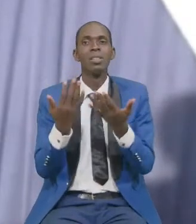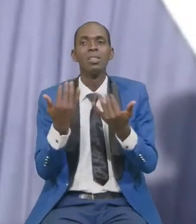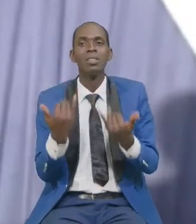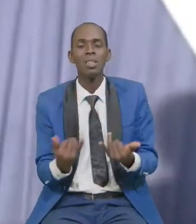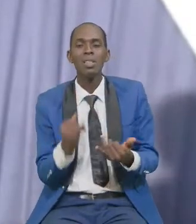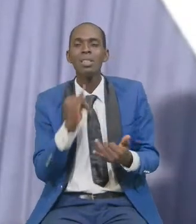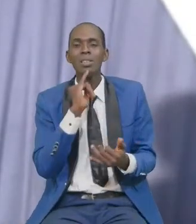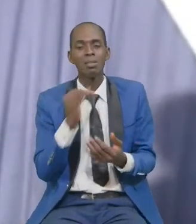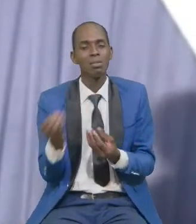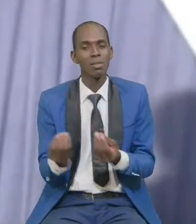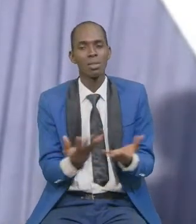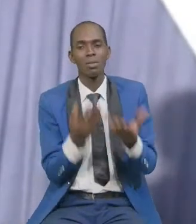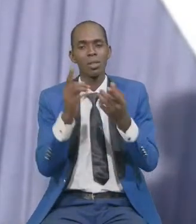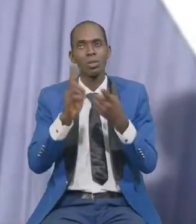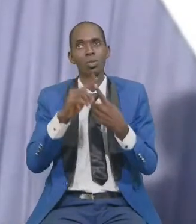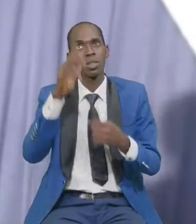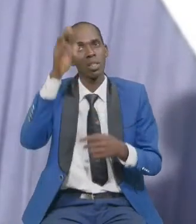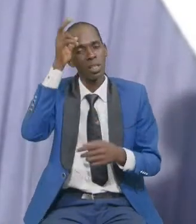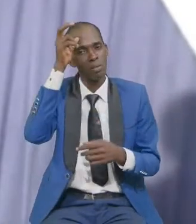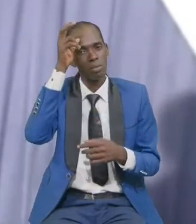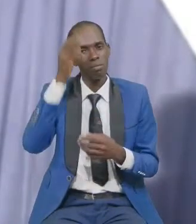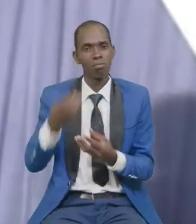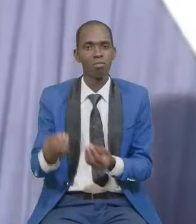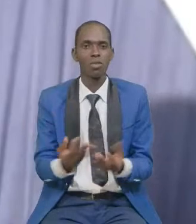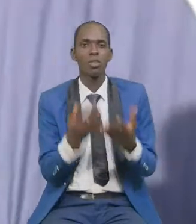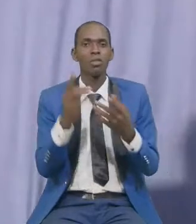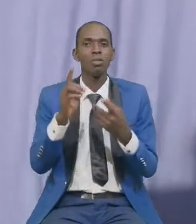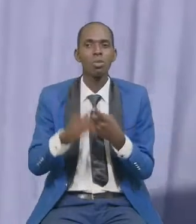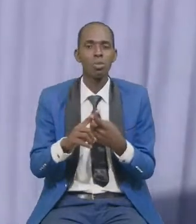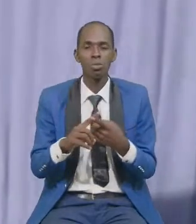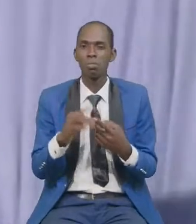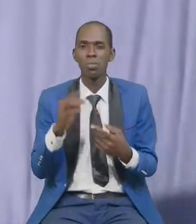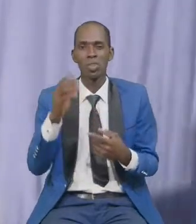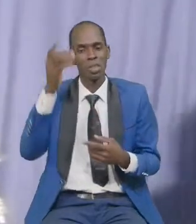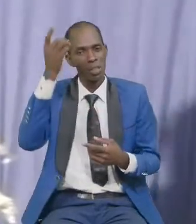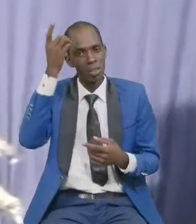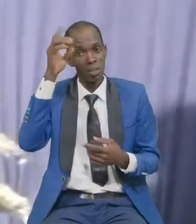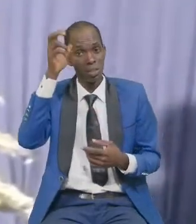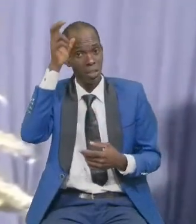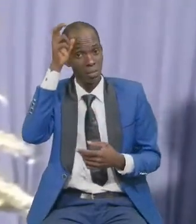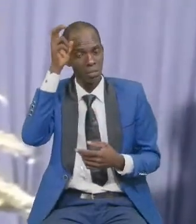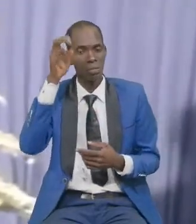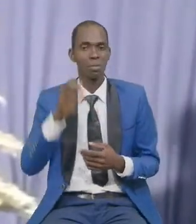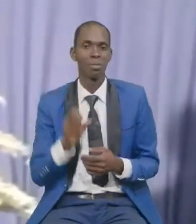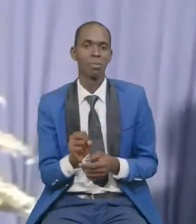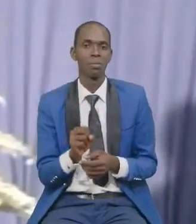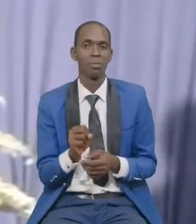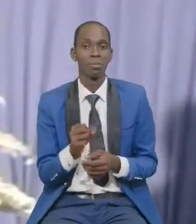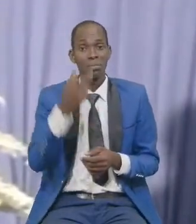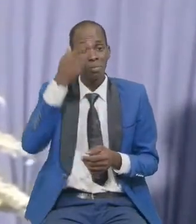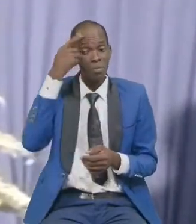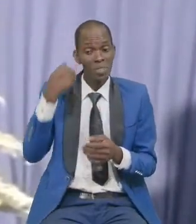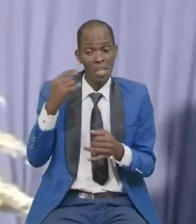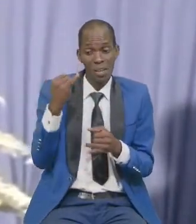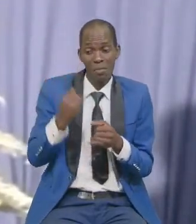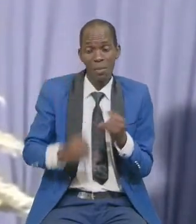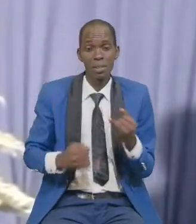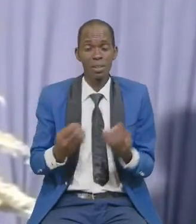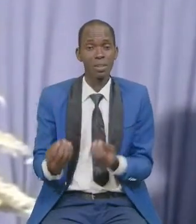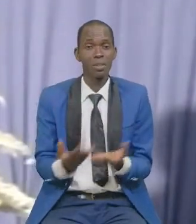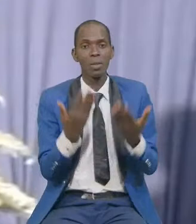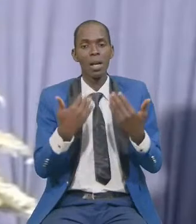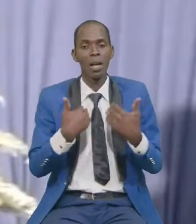to the devil. Sacrifice to demons. Because now, the final sacrifice will take away sin.